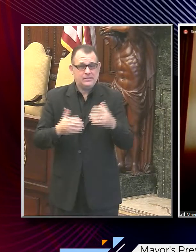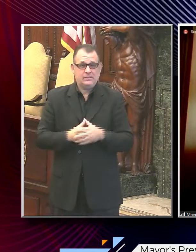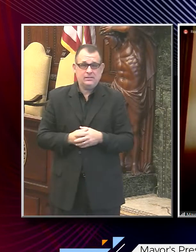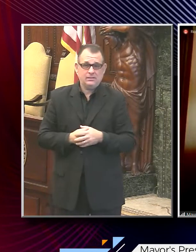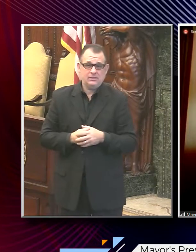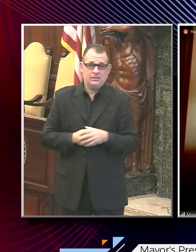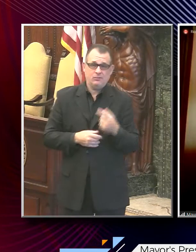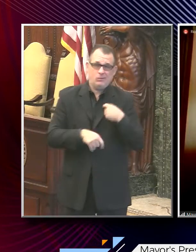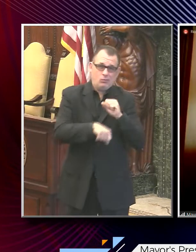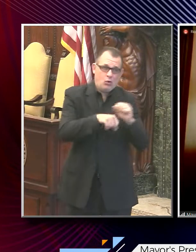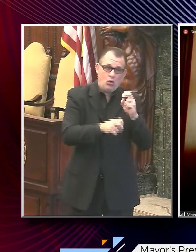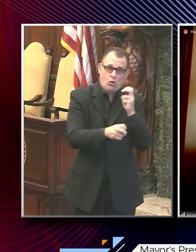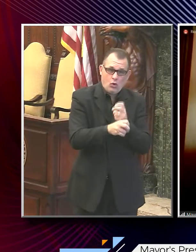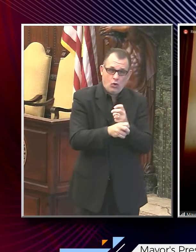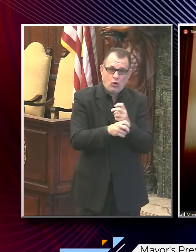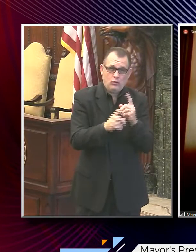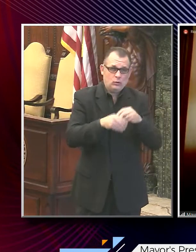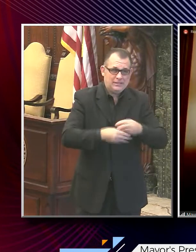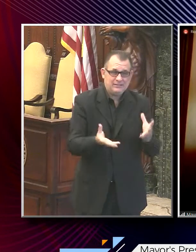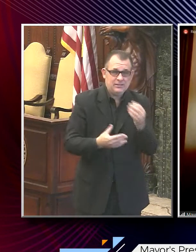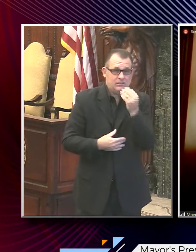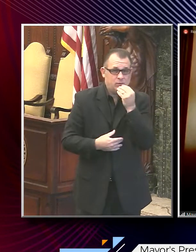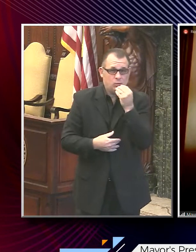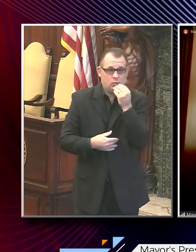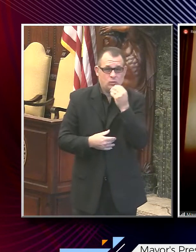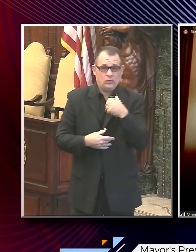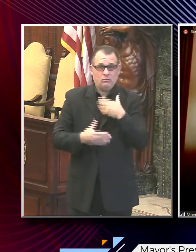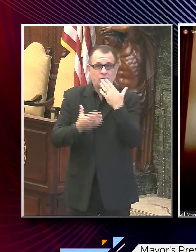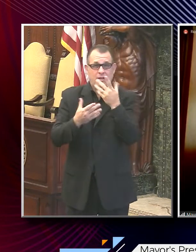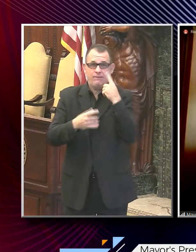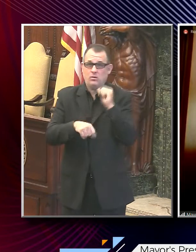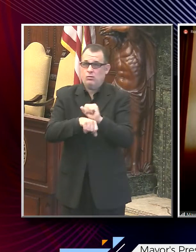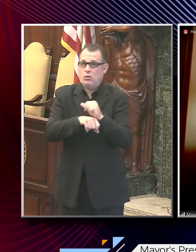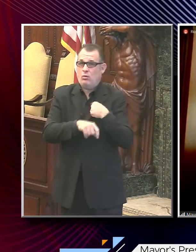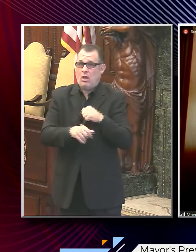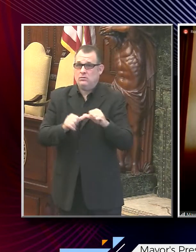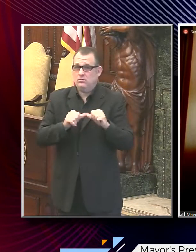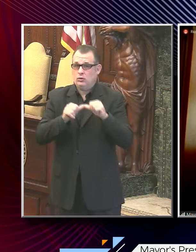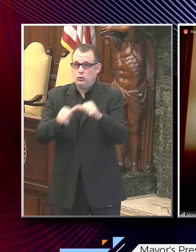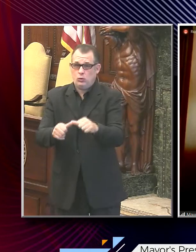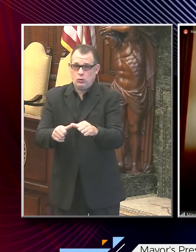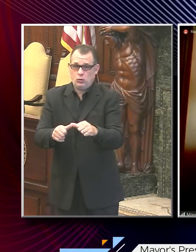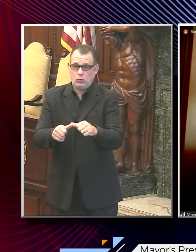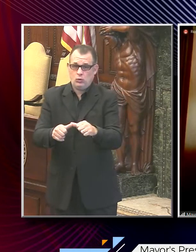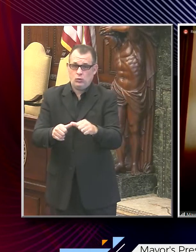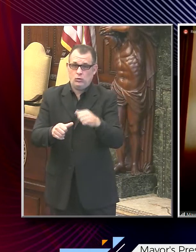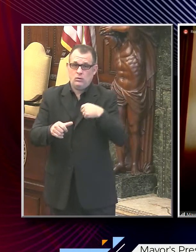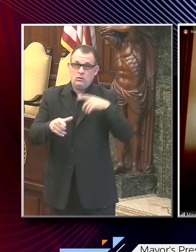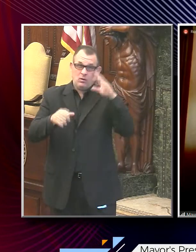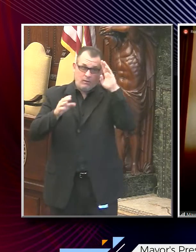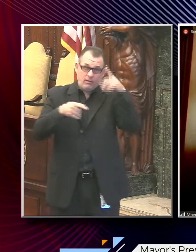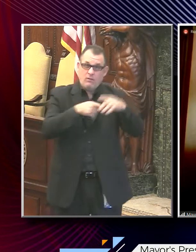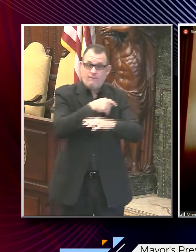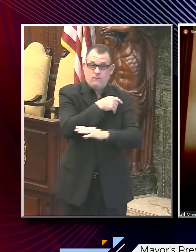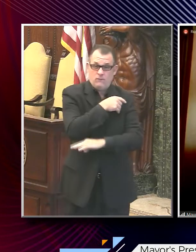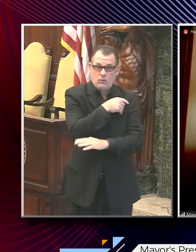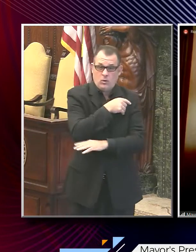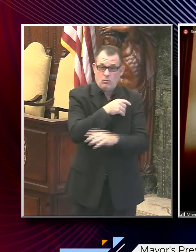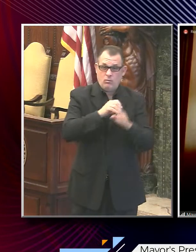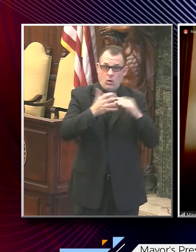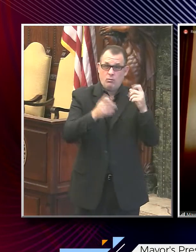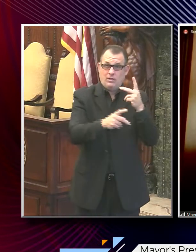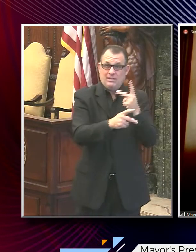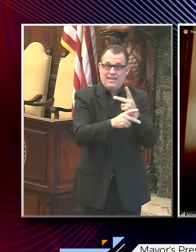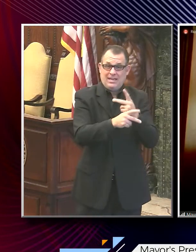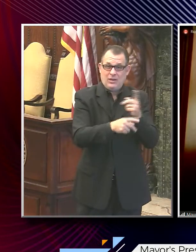time, and to those who are continuing this work going forward. As we prepare for fall and aligned reopening with care, we know many